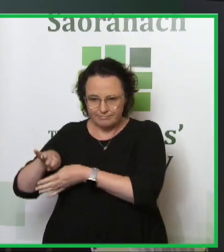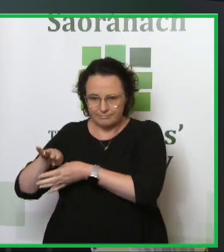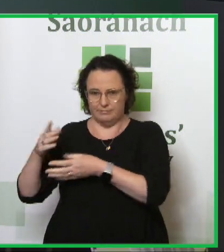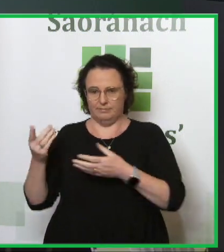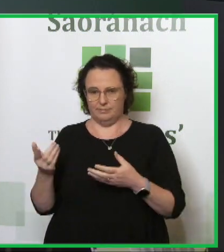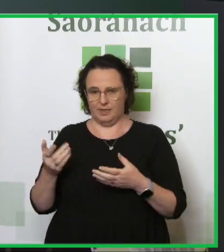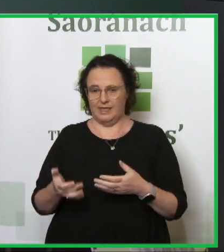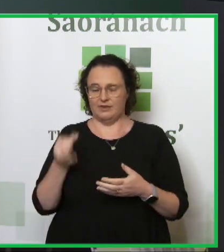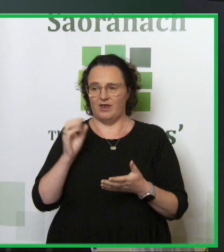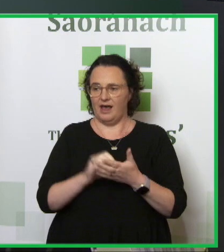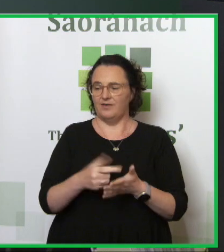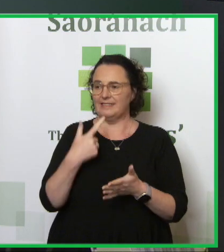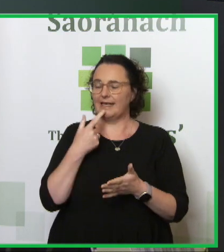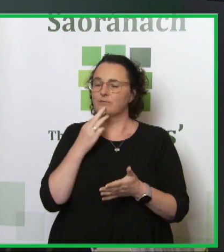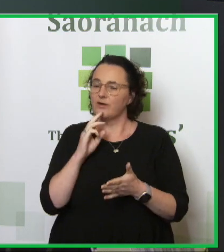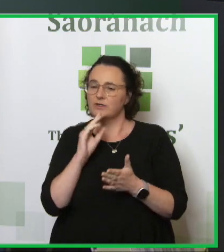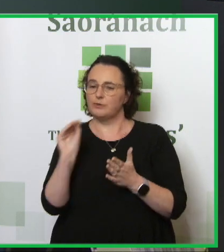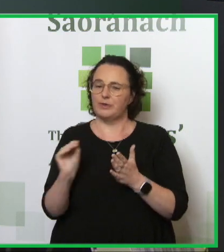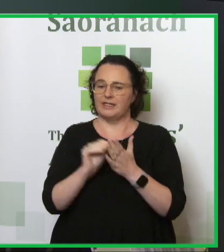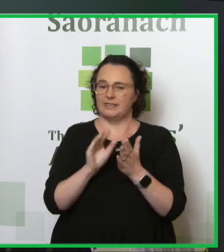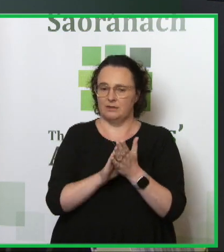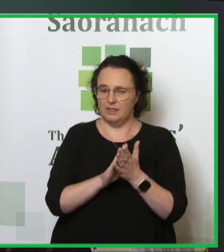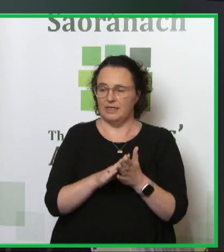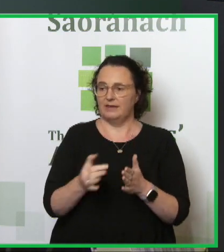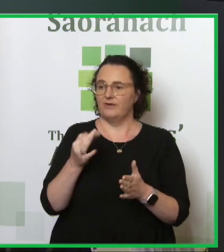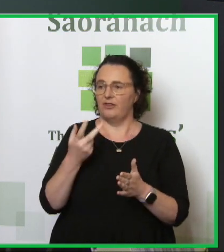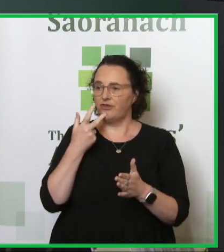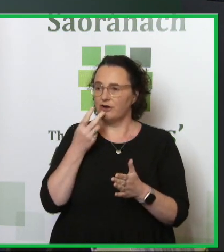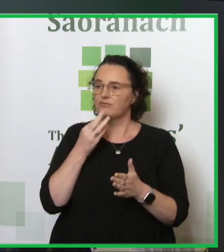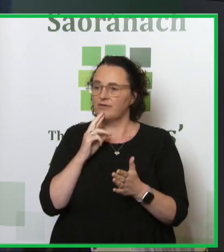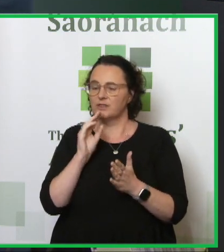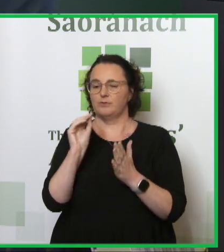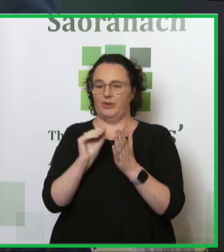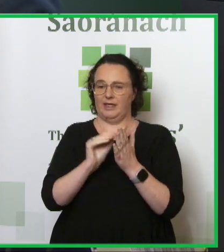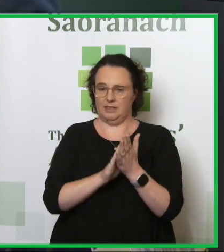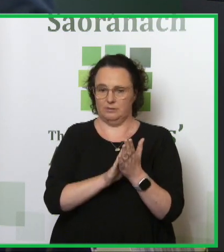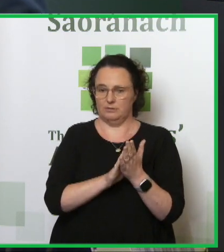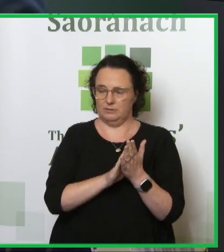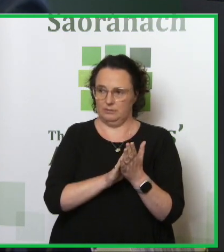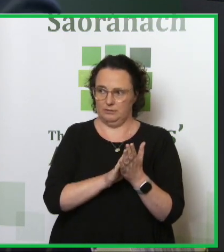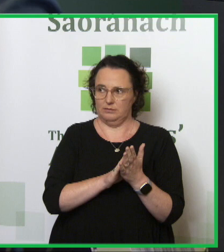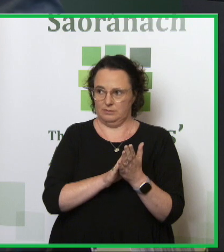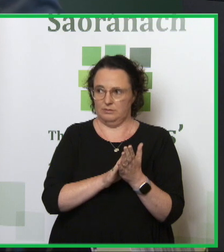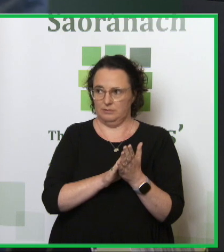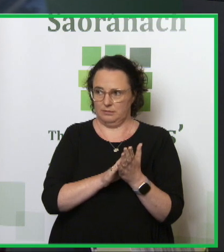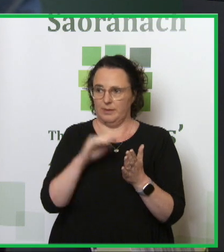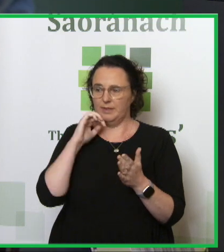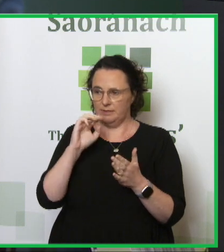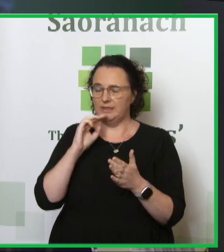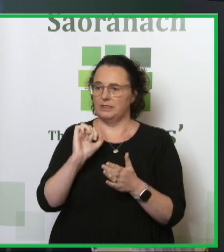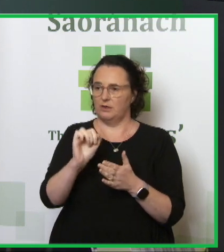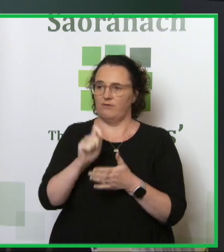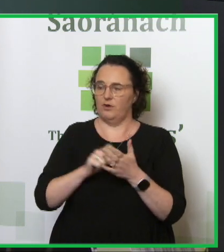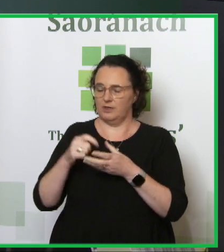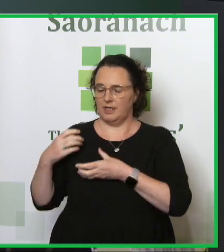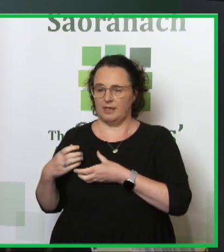have a second preference, put your second preference on, and if you have a third, put your third on, because it means that your vote carries forward to the next